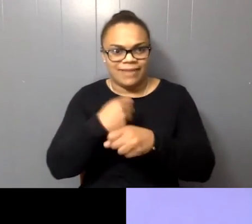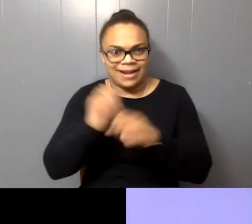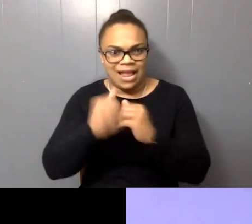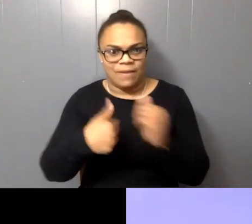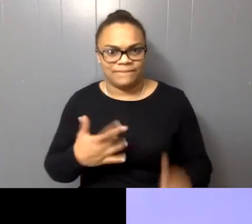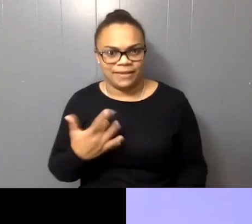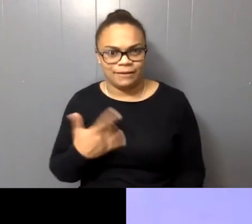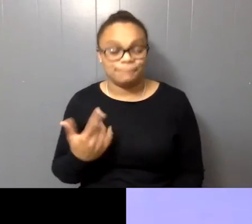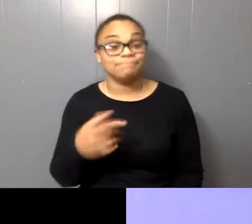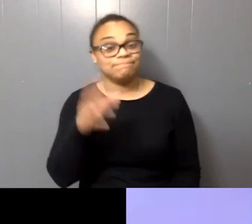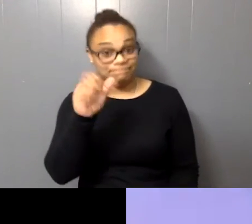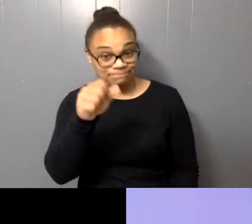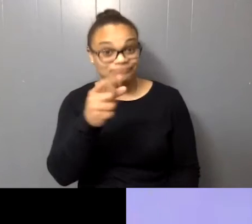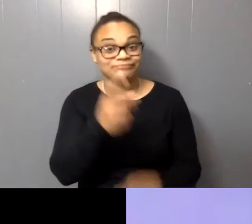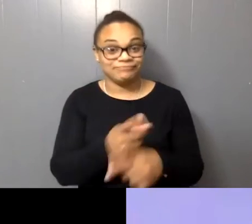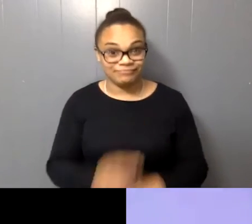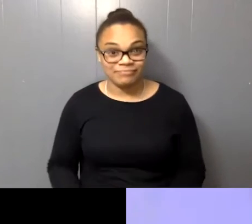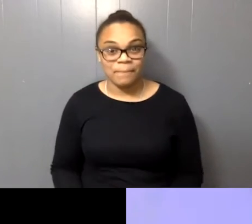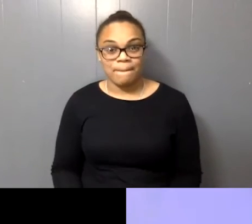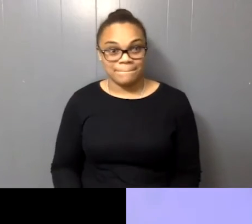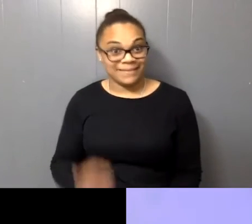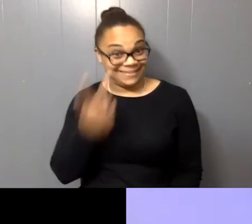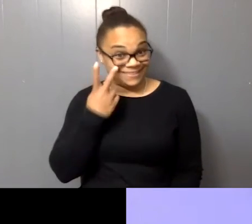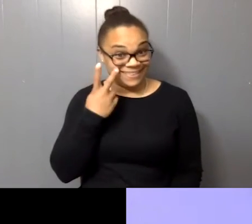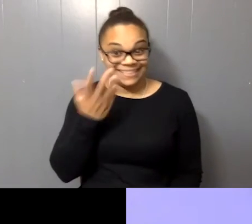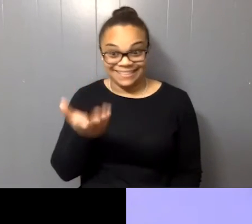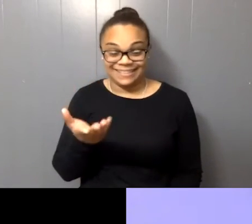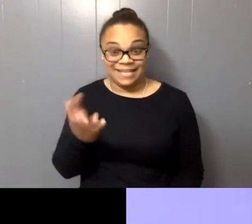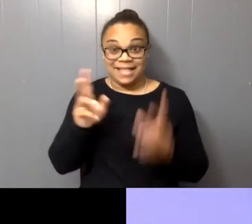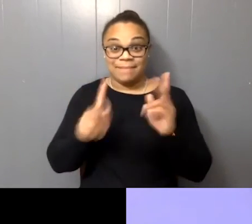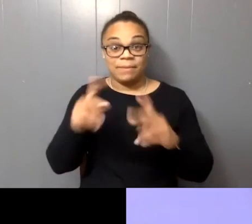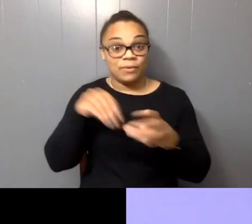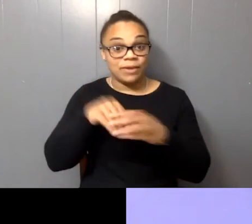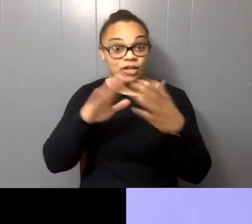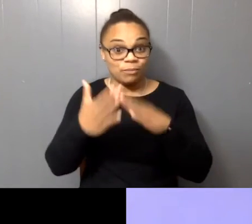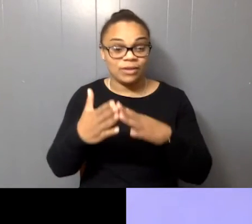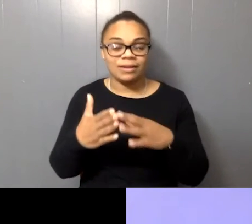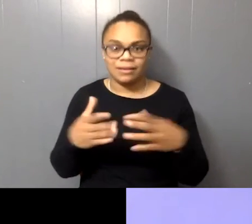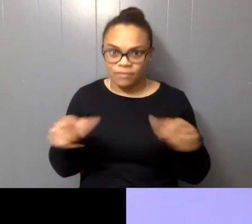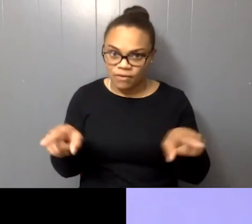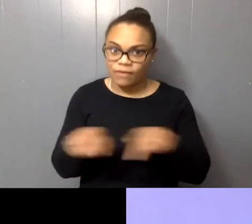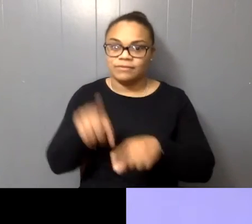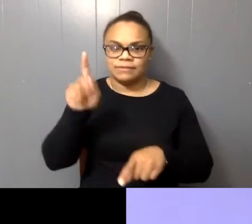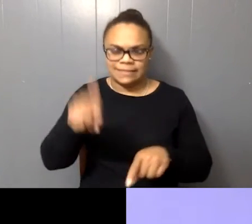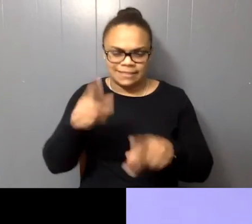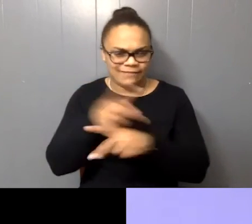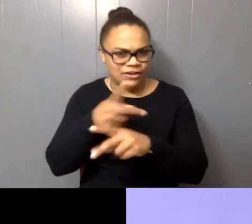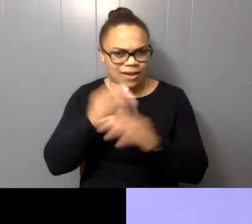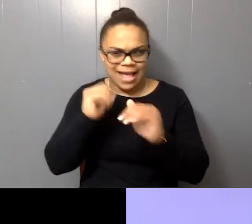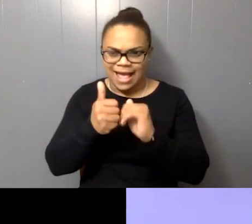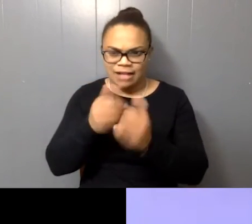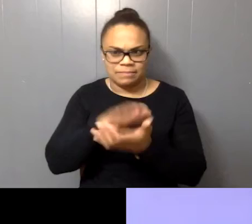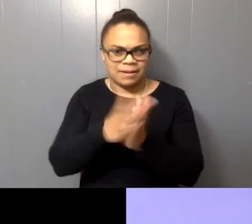Yes, absolutely. See, even the people in the community still need to figure out how to be allies to each other. So that's a big thing